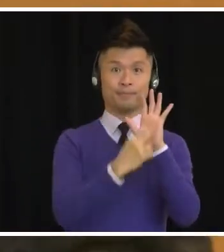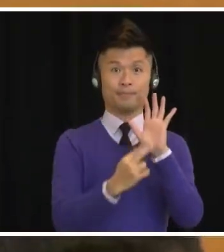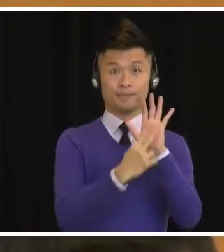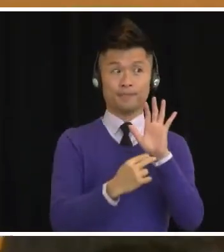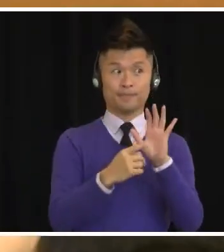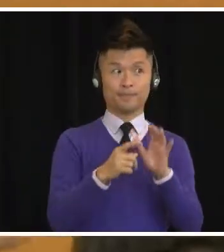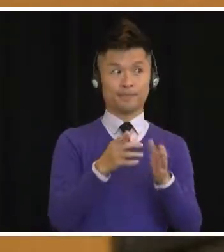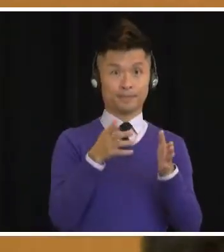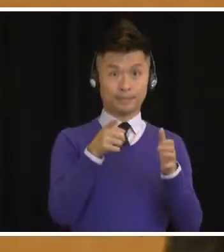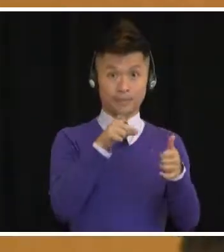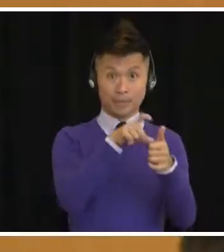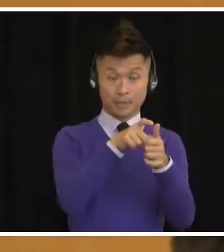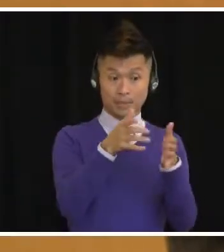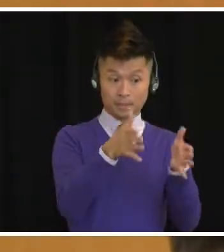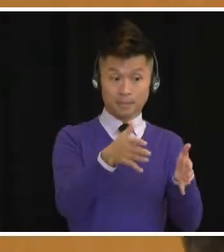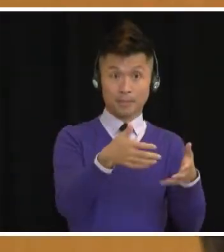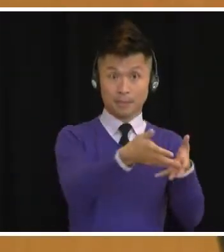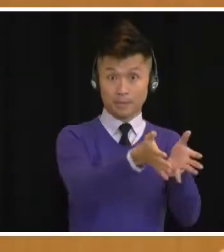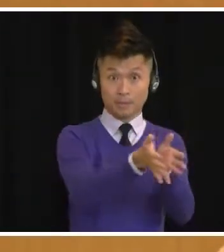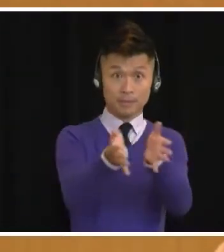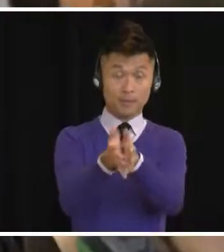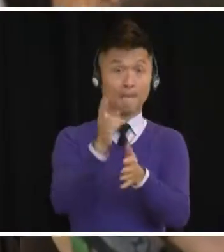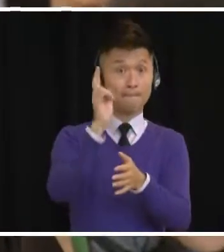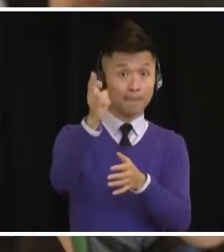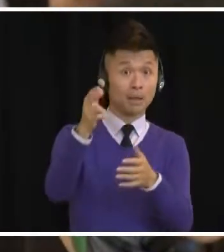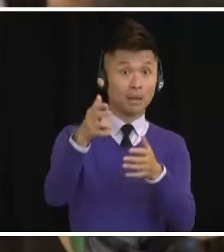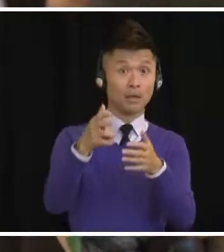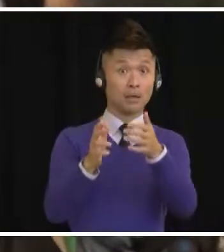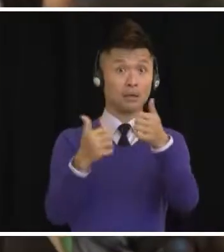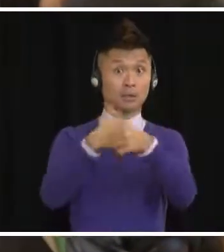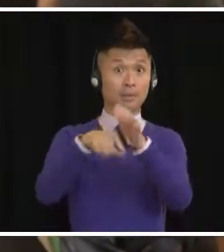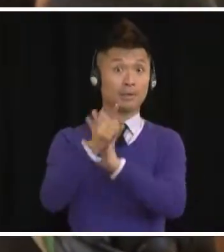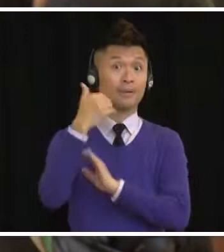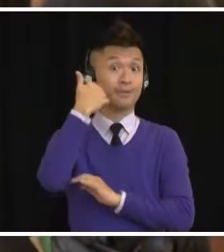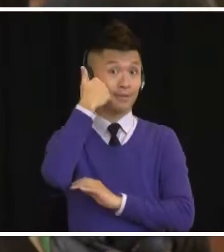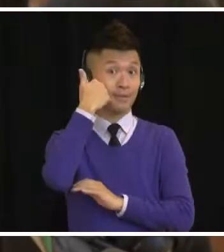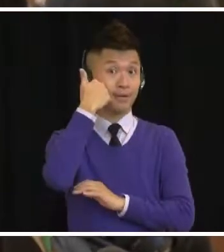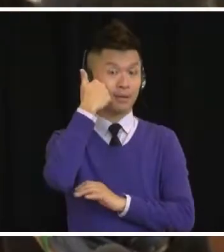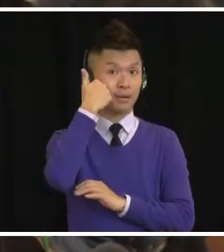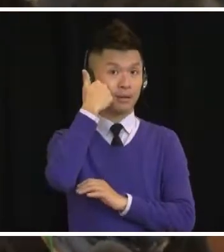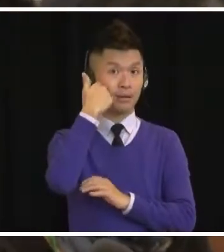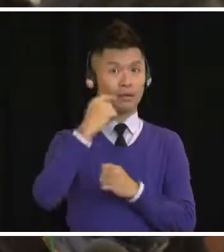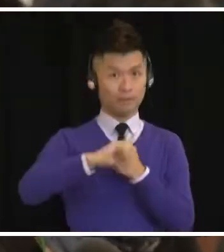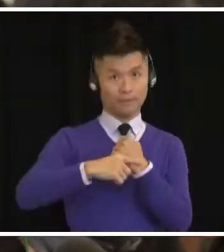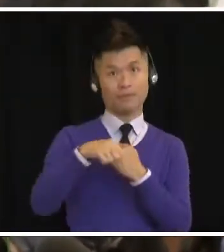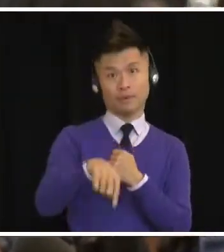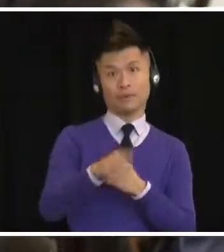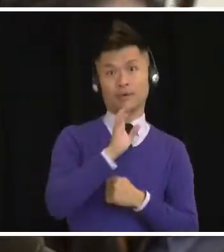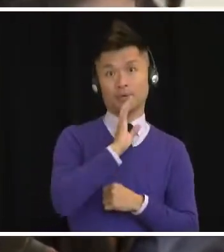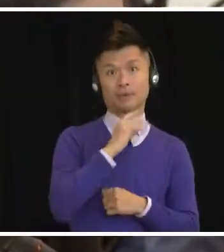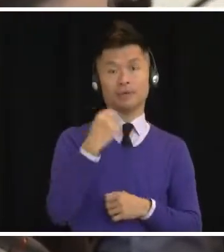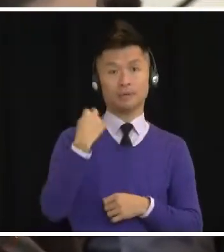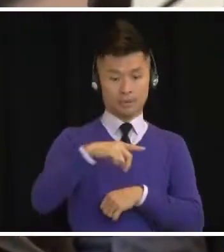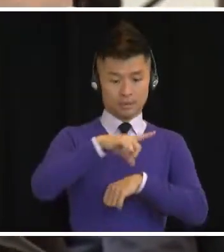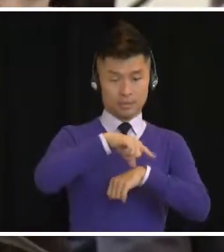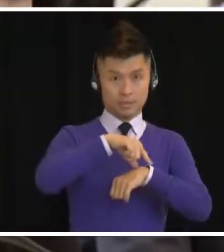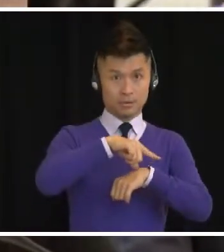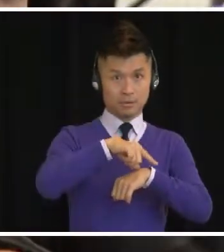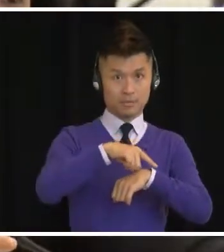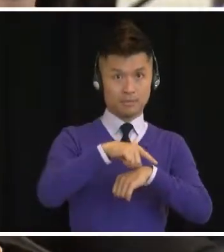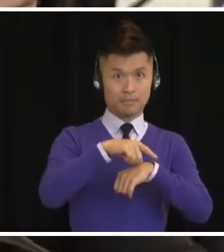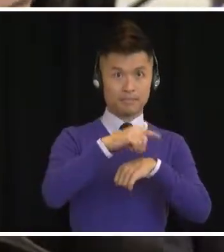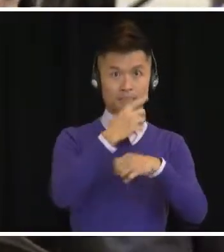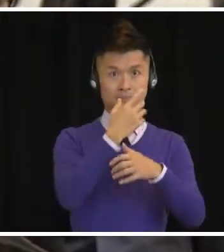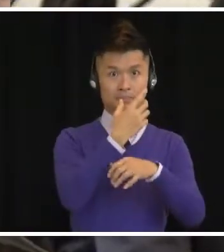today what we're going to do is that we collect all the questions, and then the agency representatives